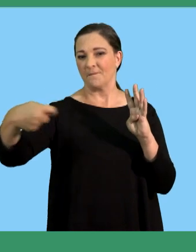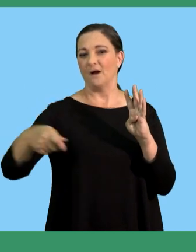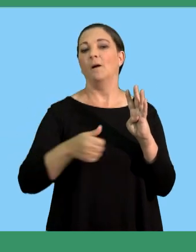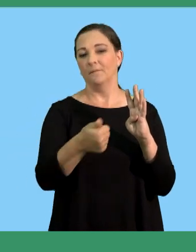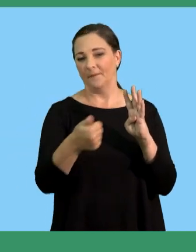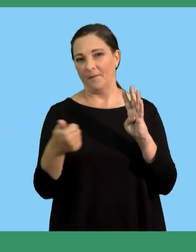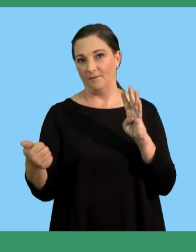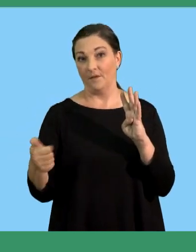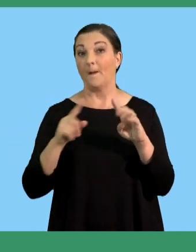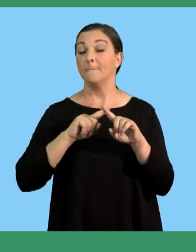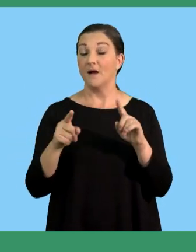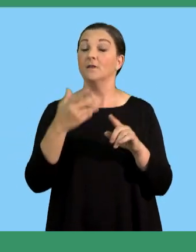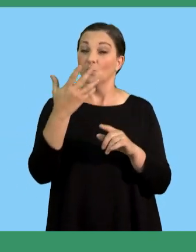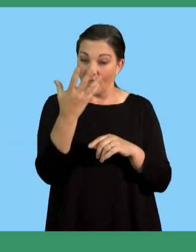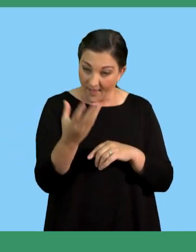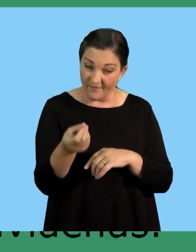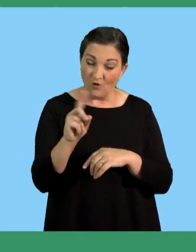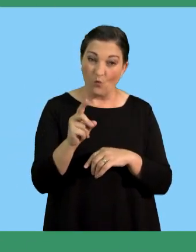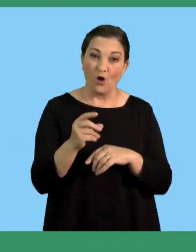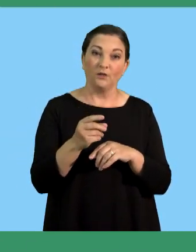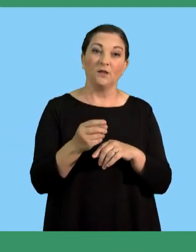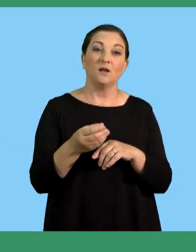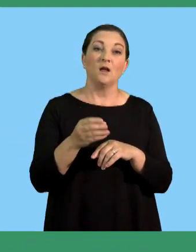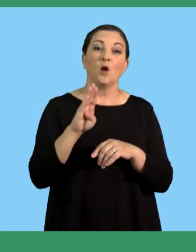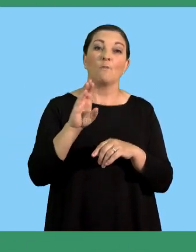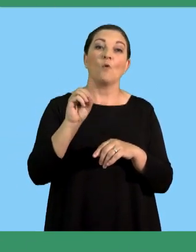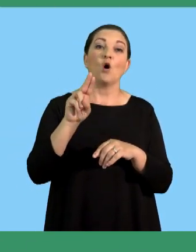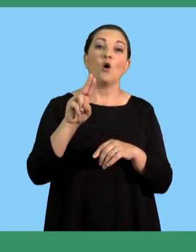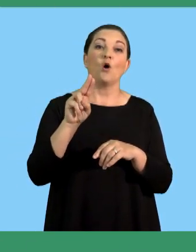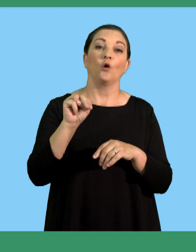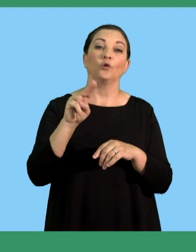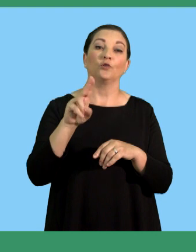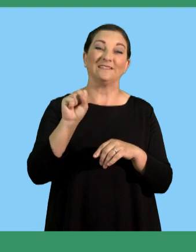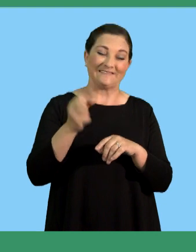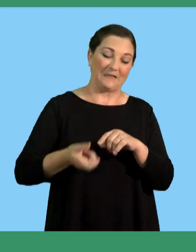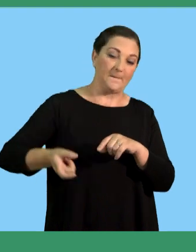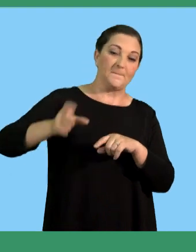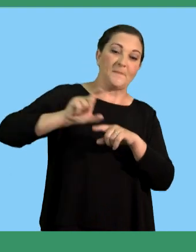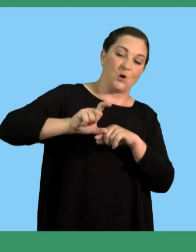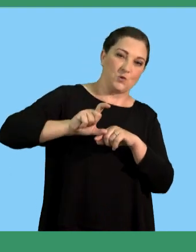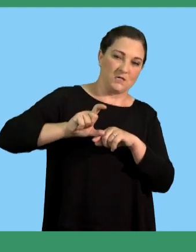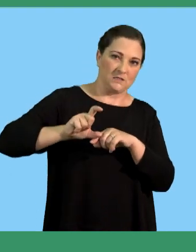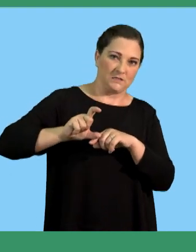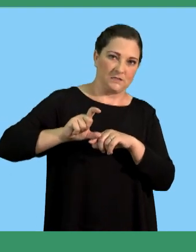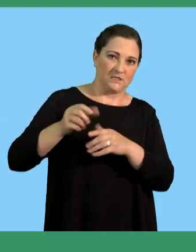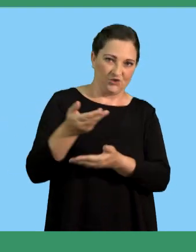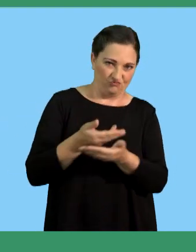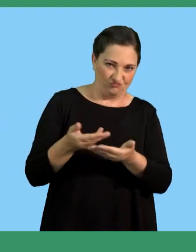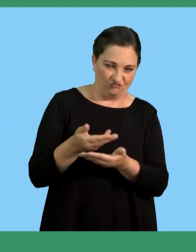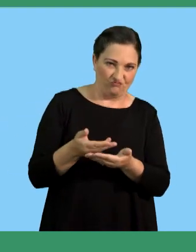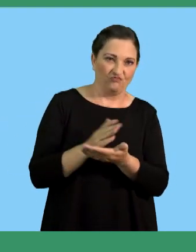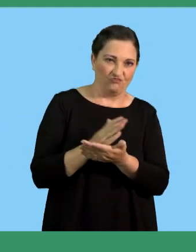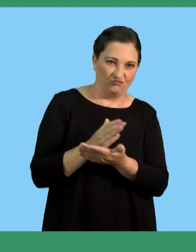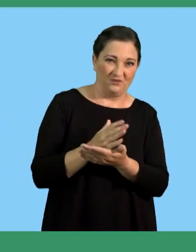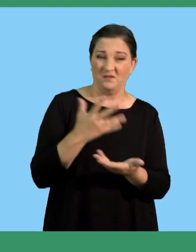paid. Then we have bonus shares. With bonus shares, these are issued as compensation for unpaid dividends.